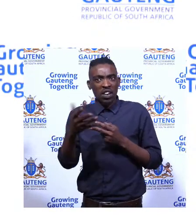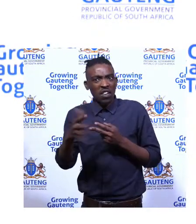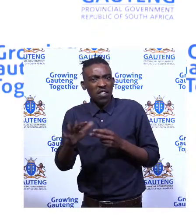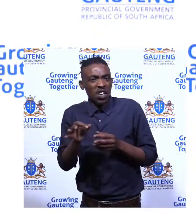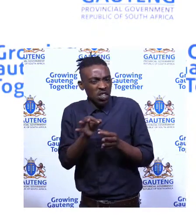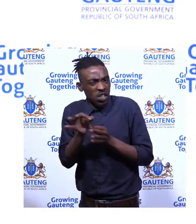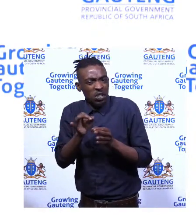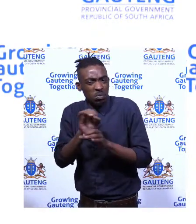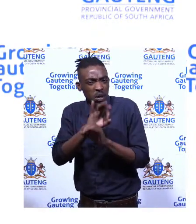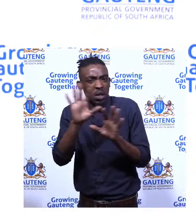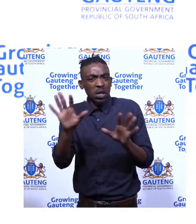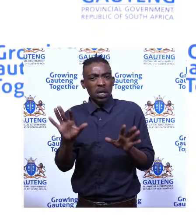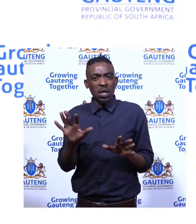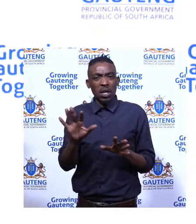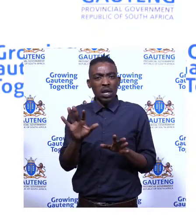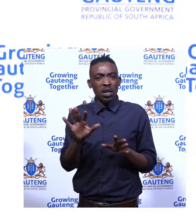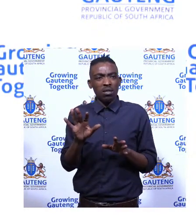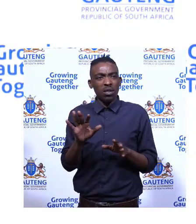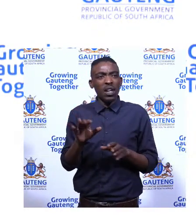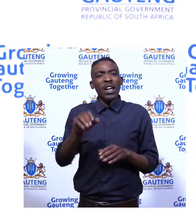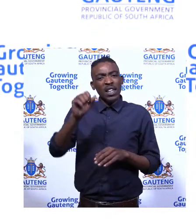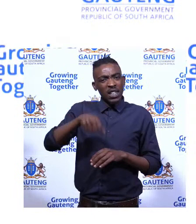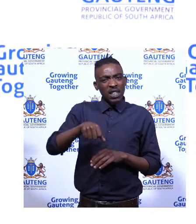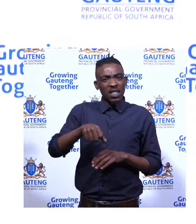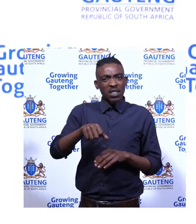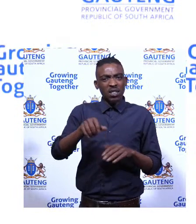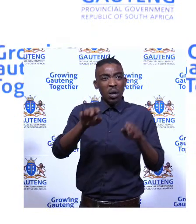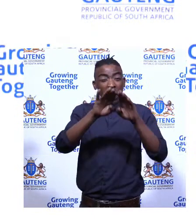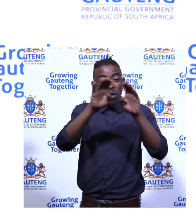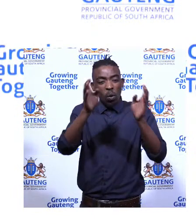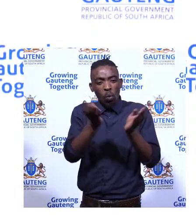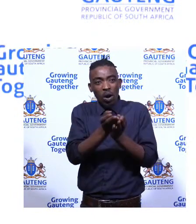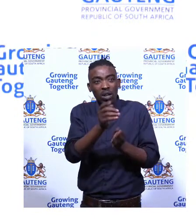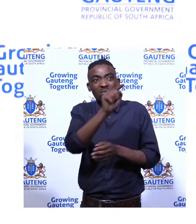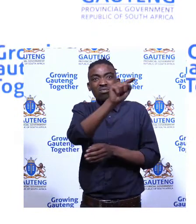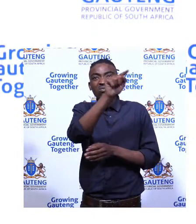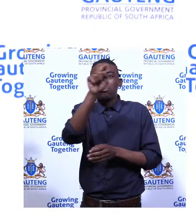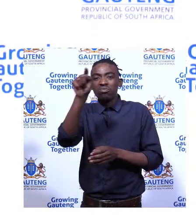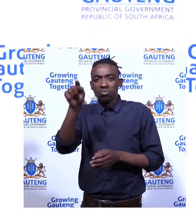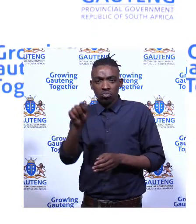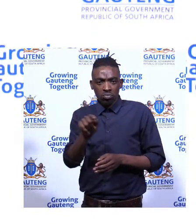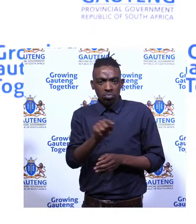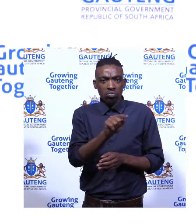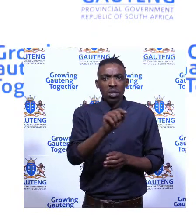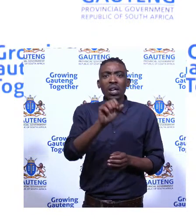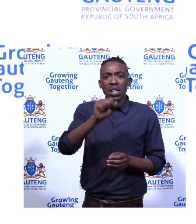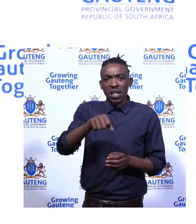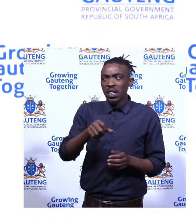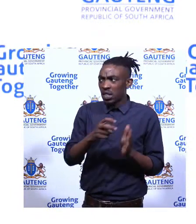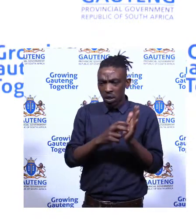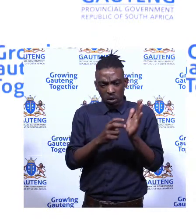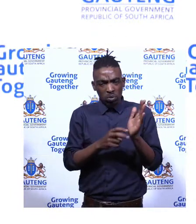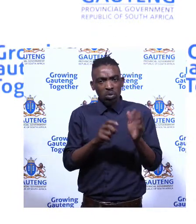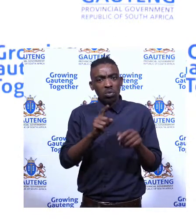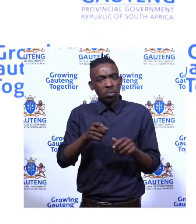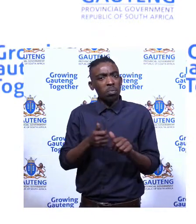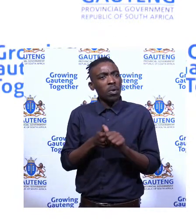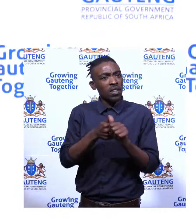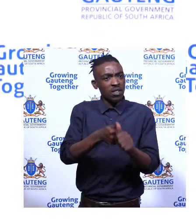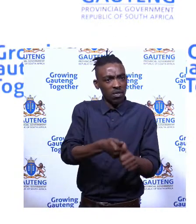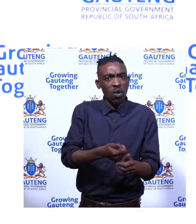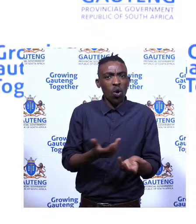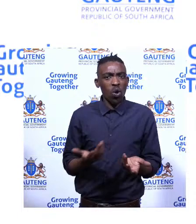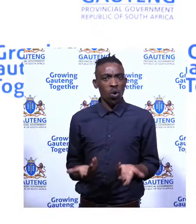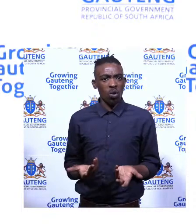everywhere in the world, we also follow developments where if things are not done that way, we